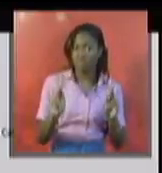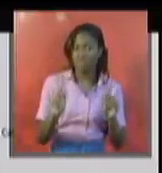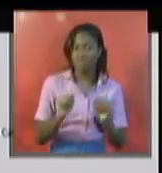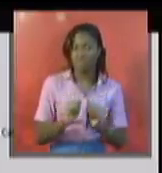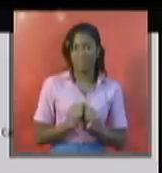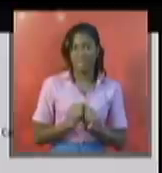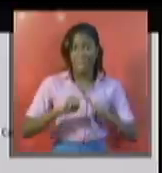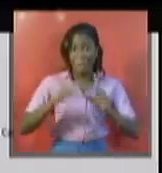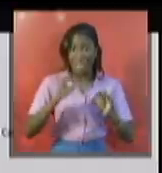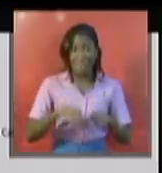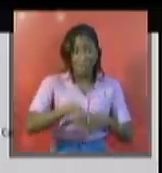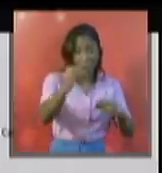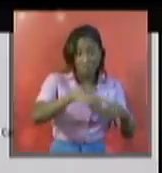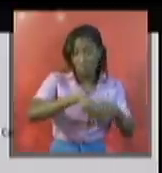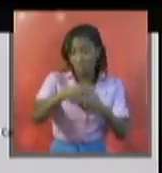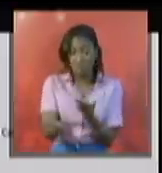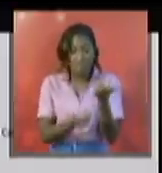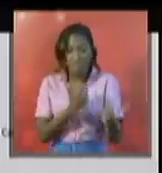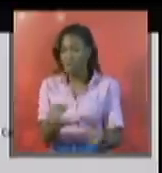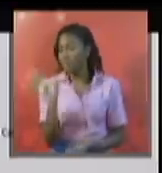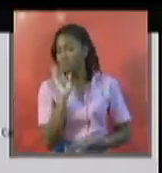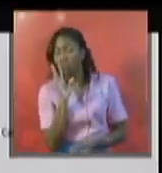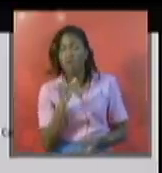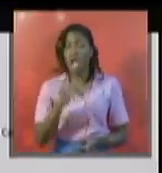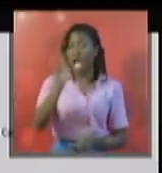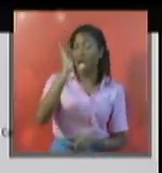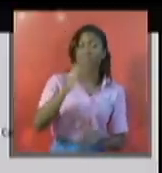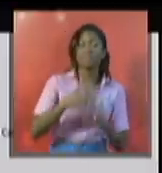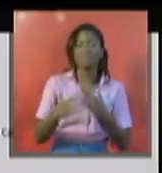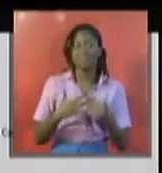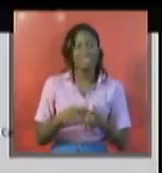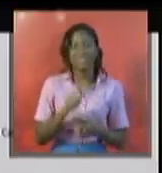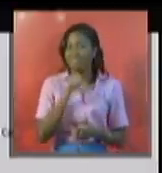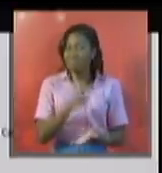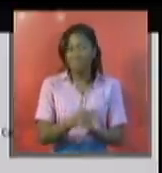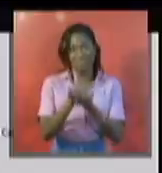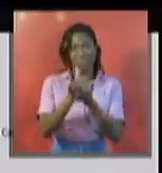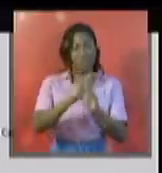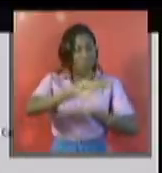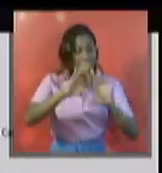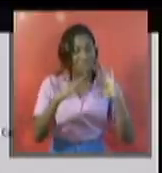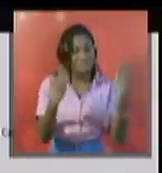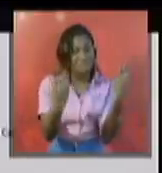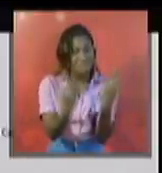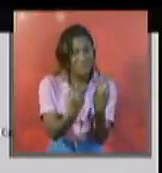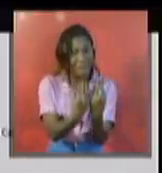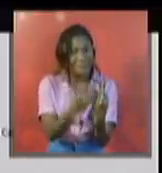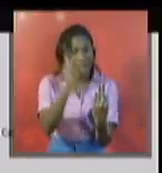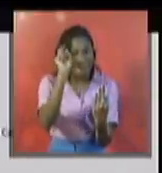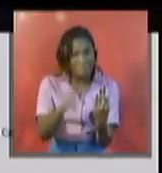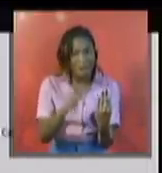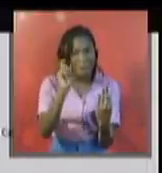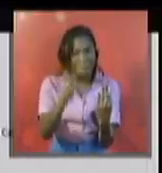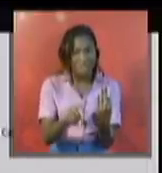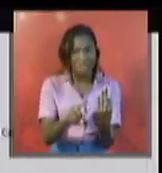You should perceive your entire family to function as a single individual unit. If one